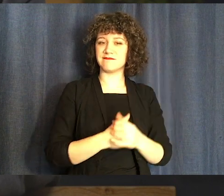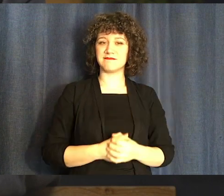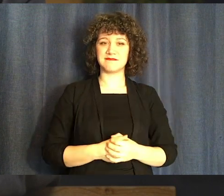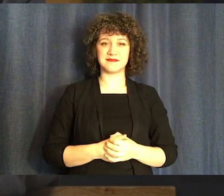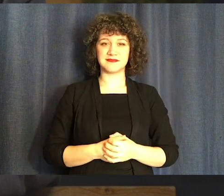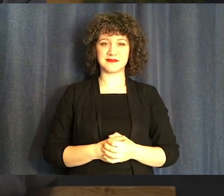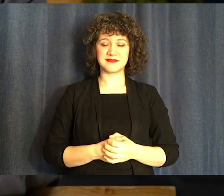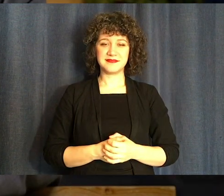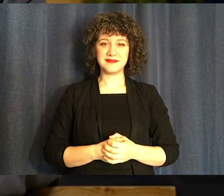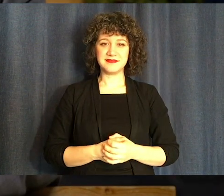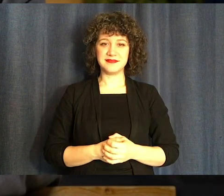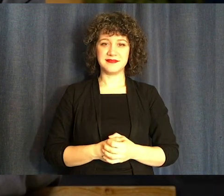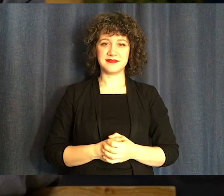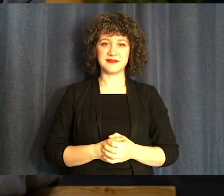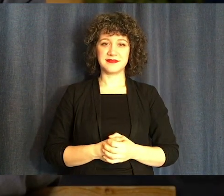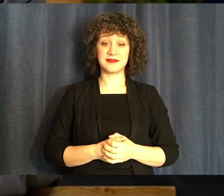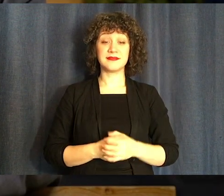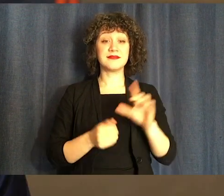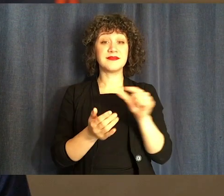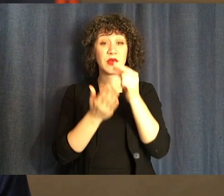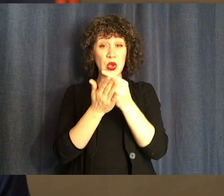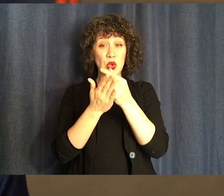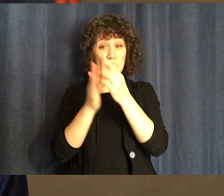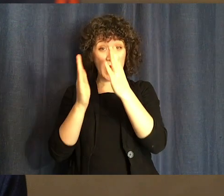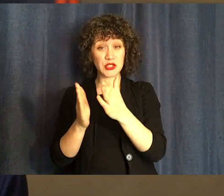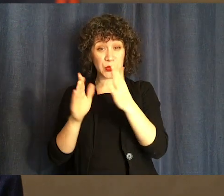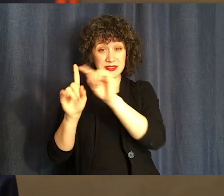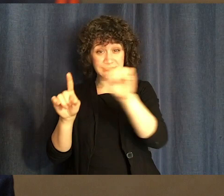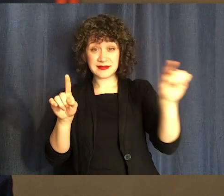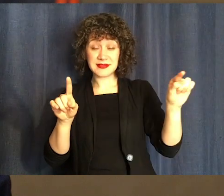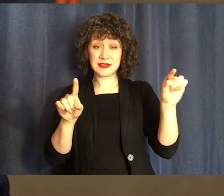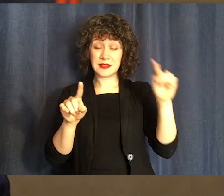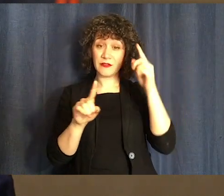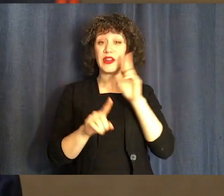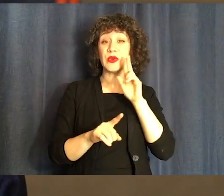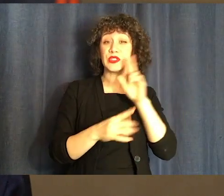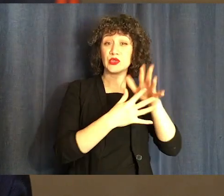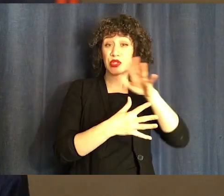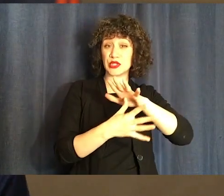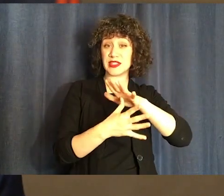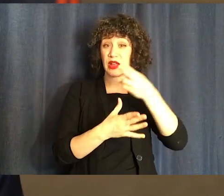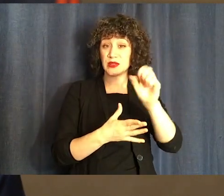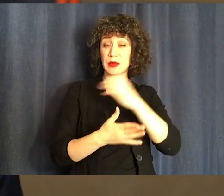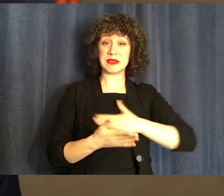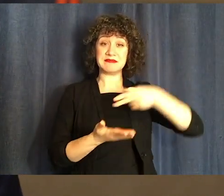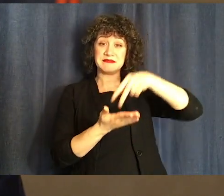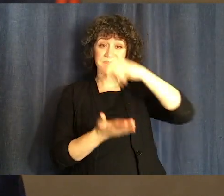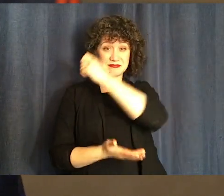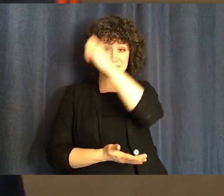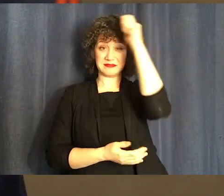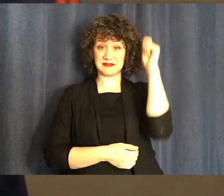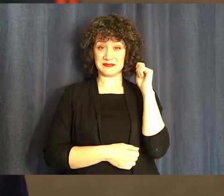Graduates of Houston Junior Senior High, please stand and move your tassels from right to left. Thank you for coming and sharing this evening